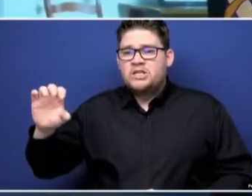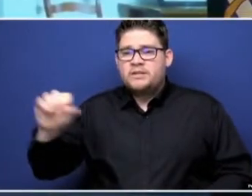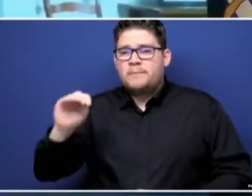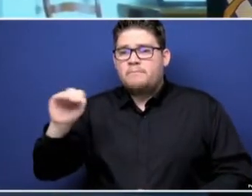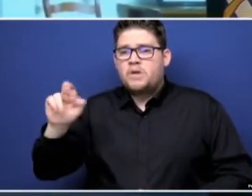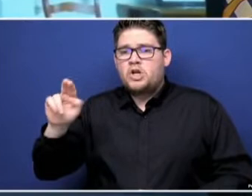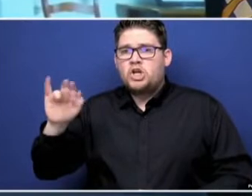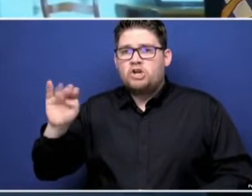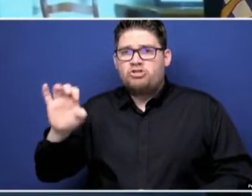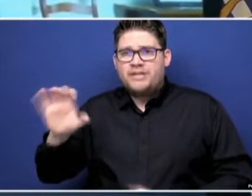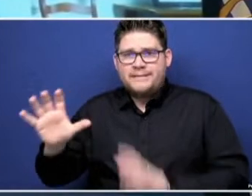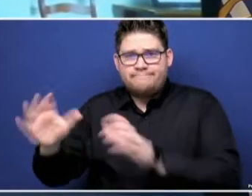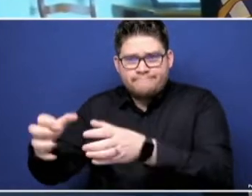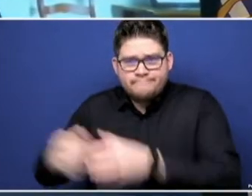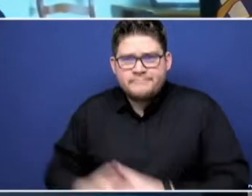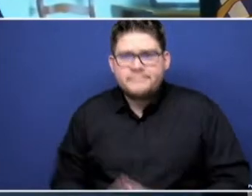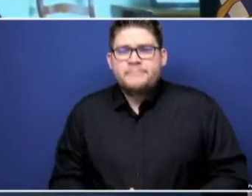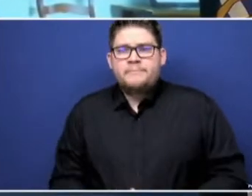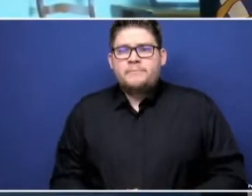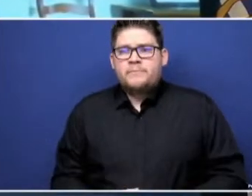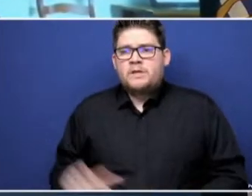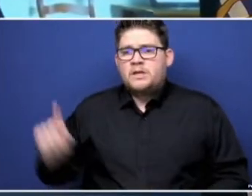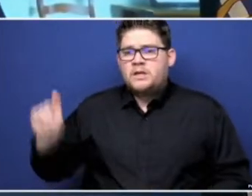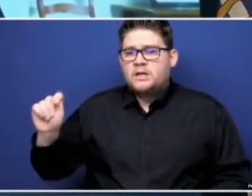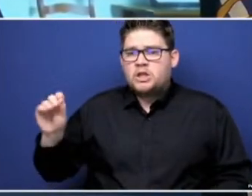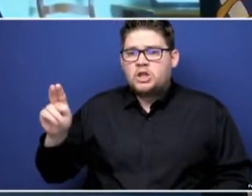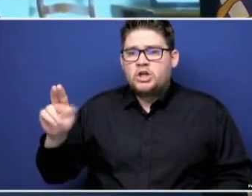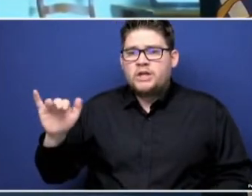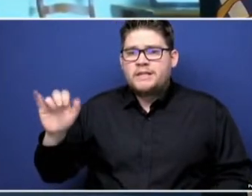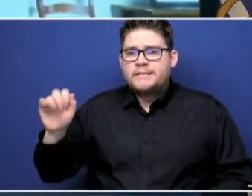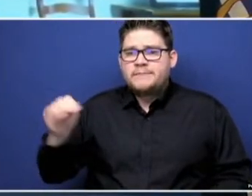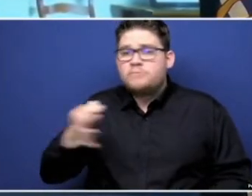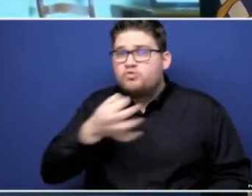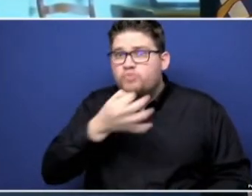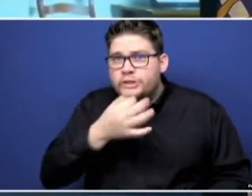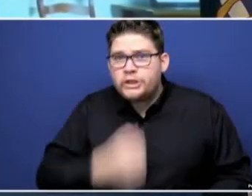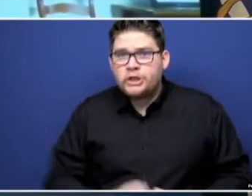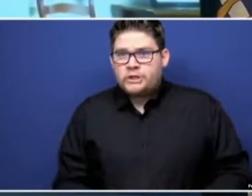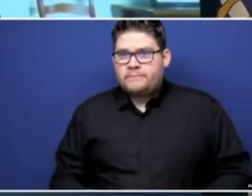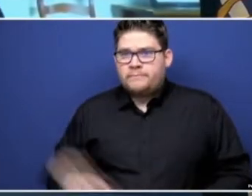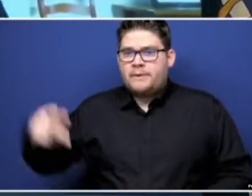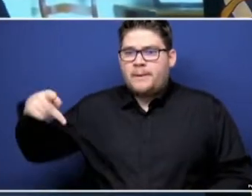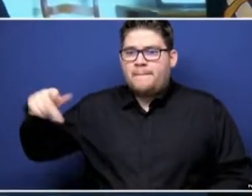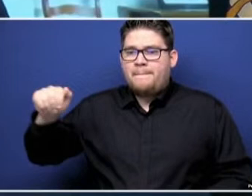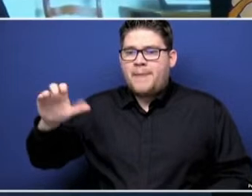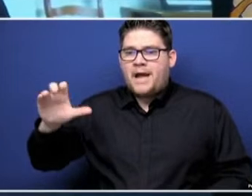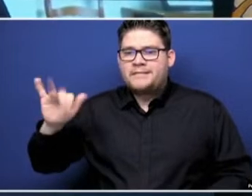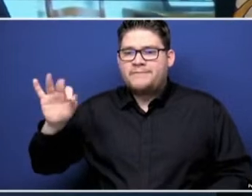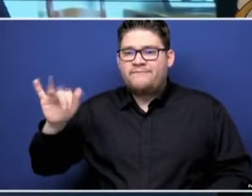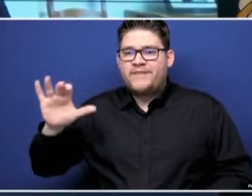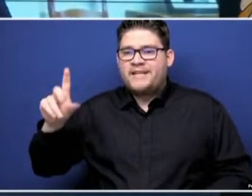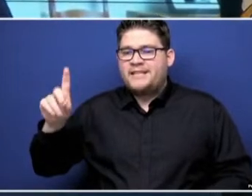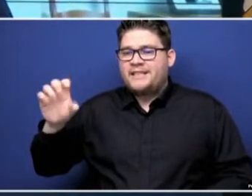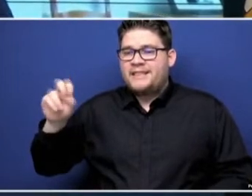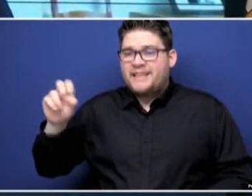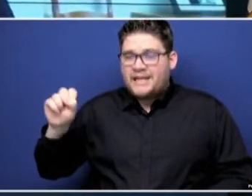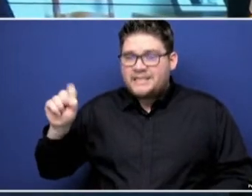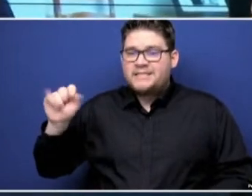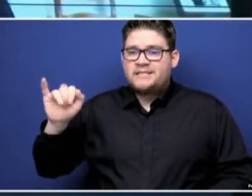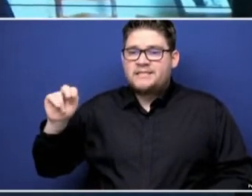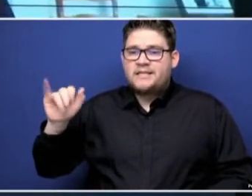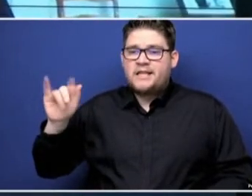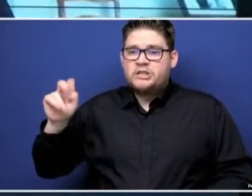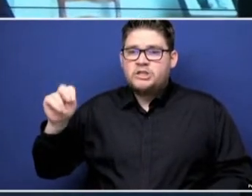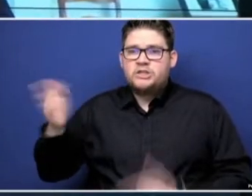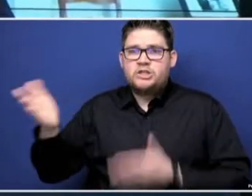ramping up of our mass vaccination program all over the province, as you said, and particularly to celebrate our